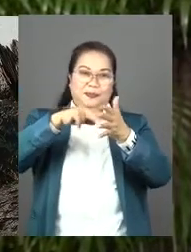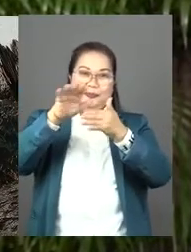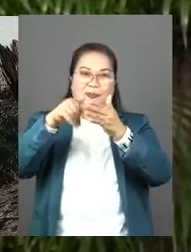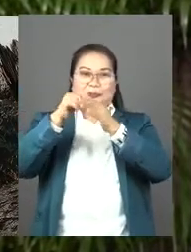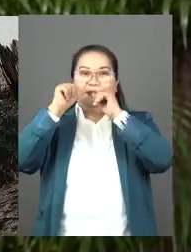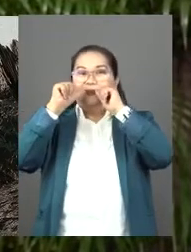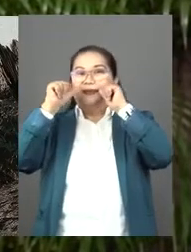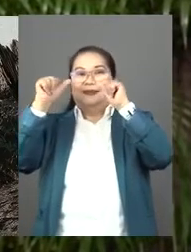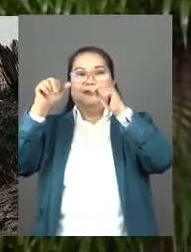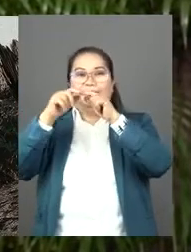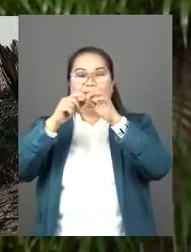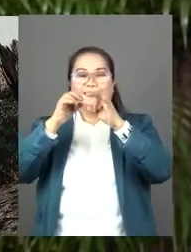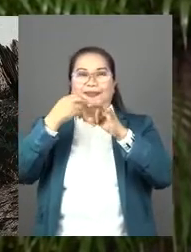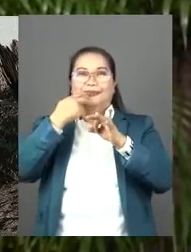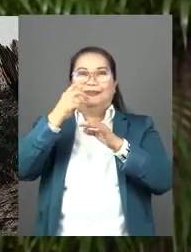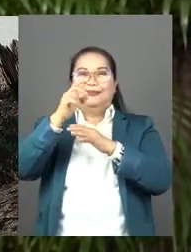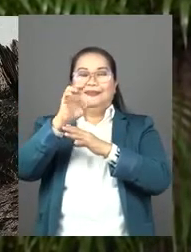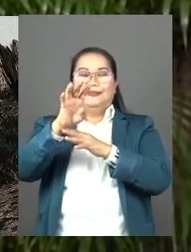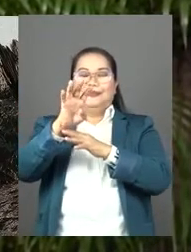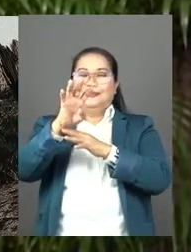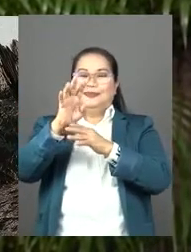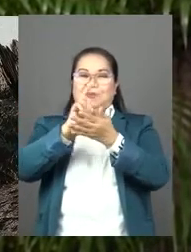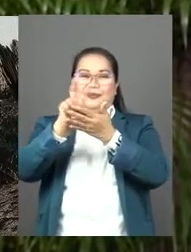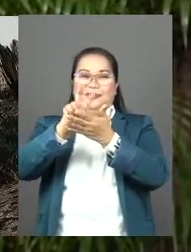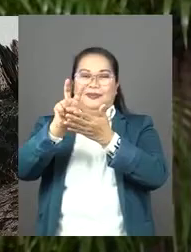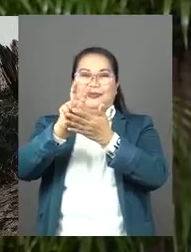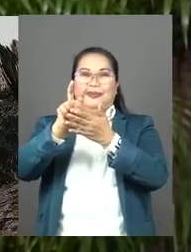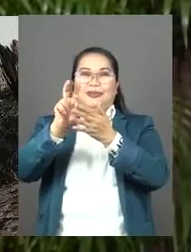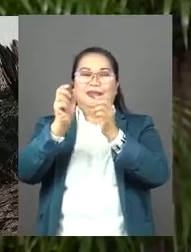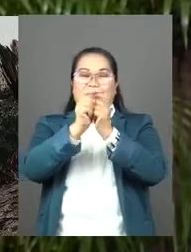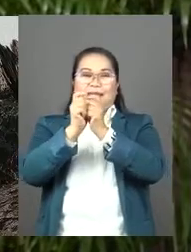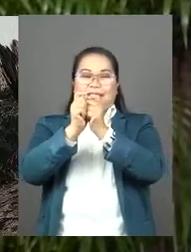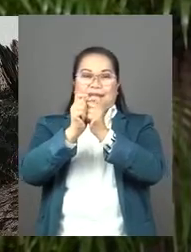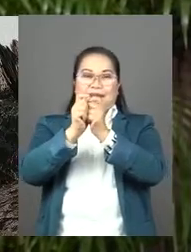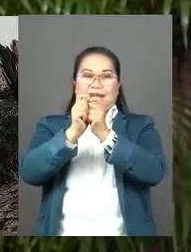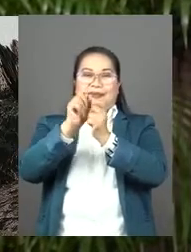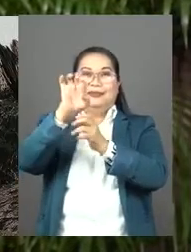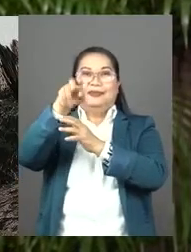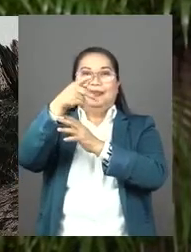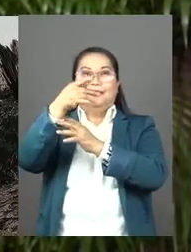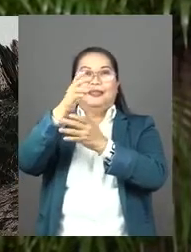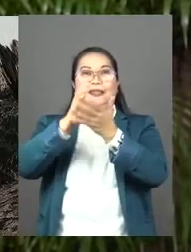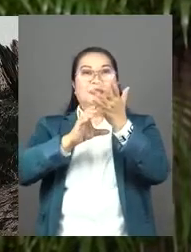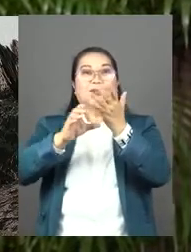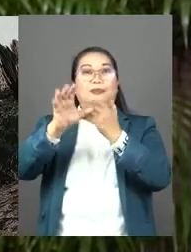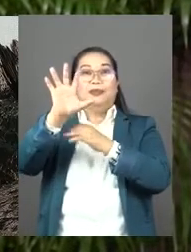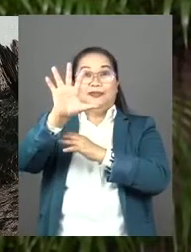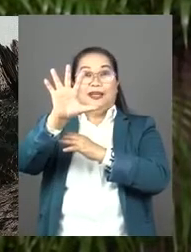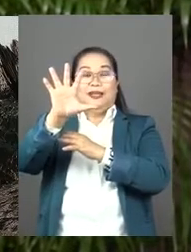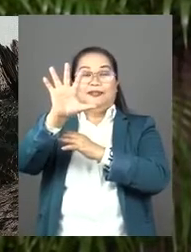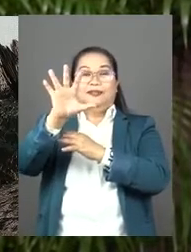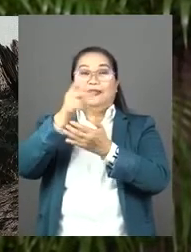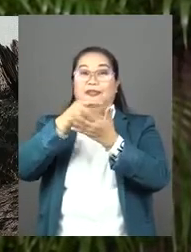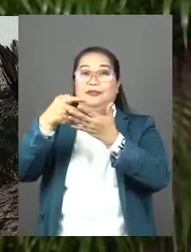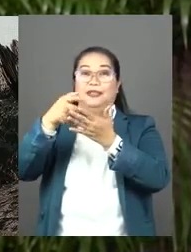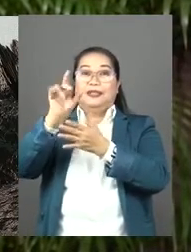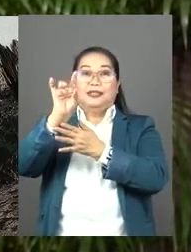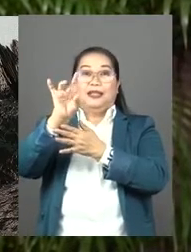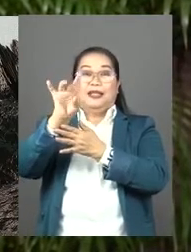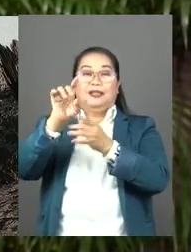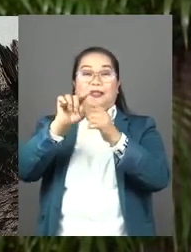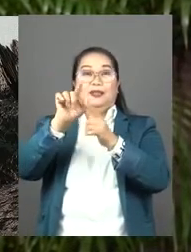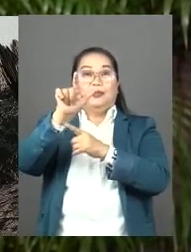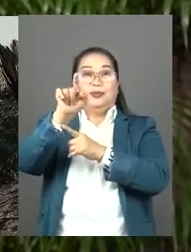these four verses together. Ephesians chapter 5, verses 18